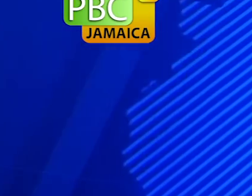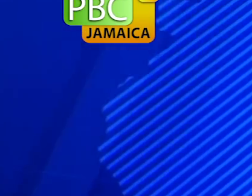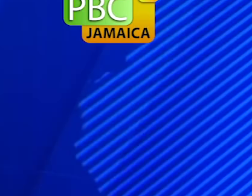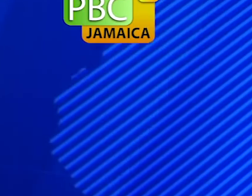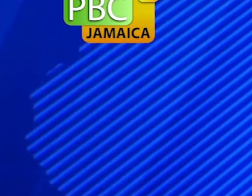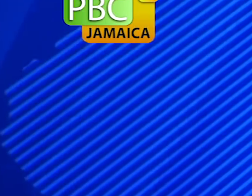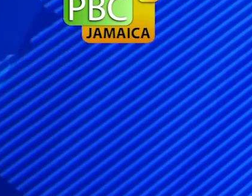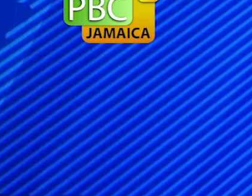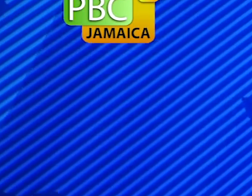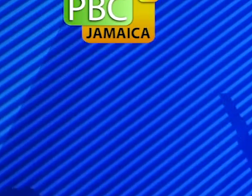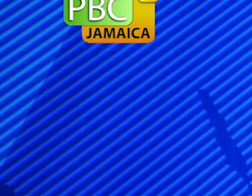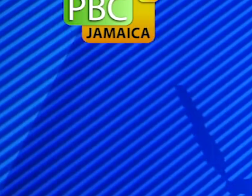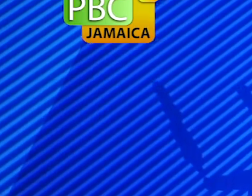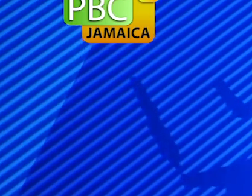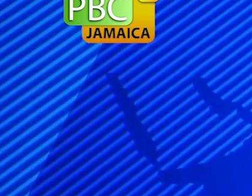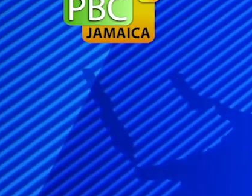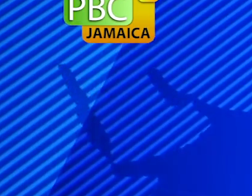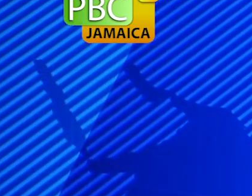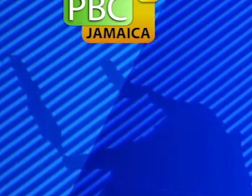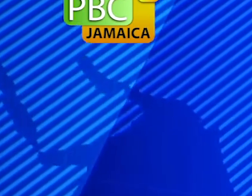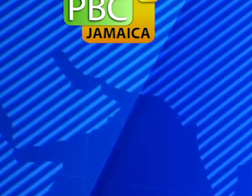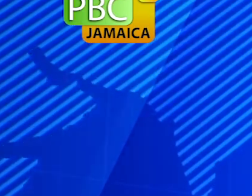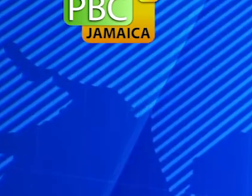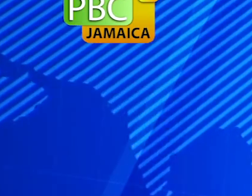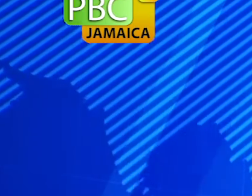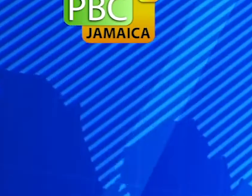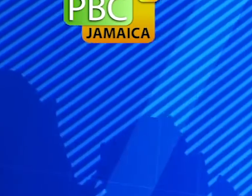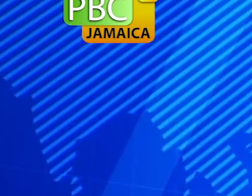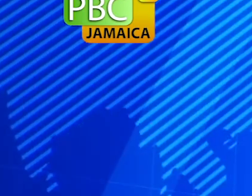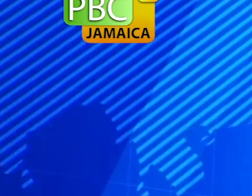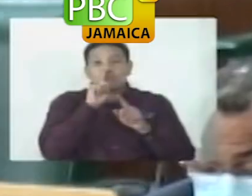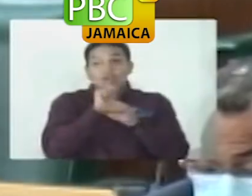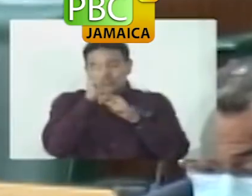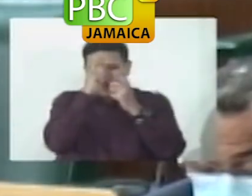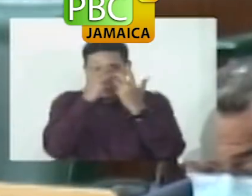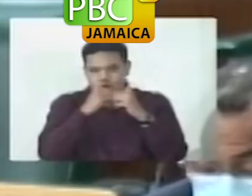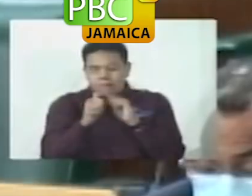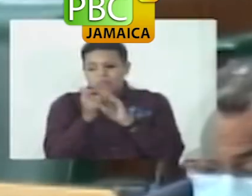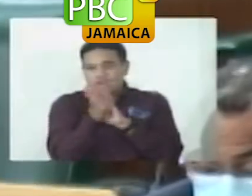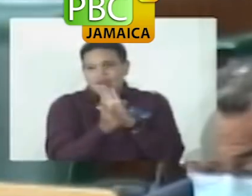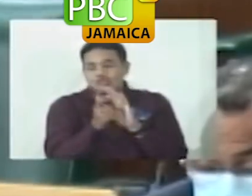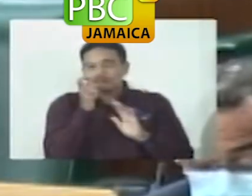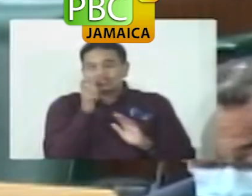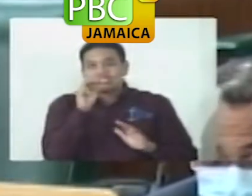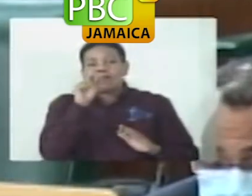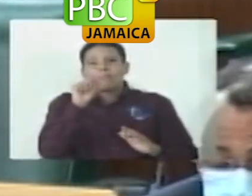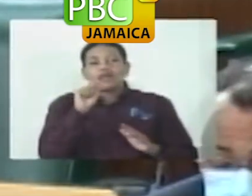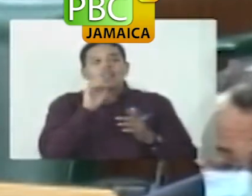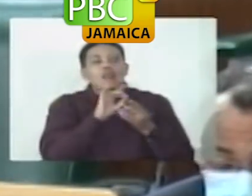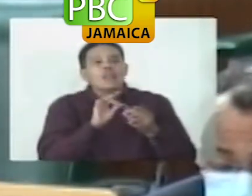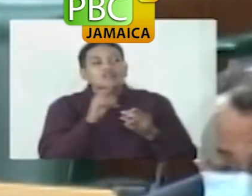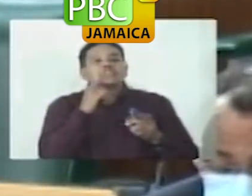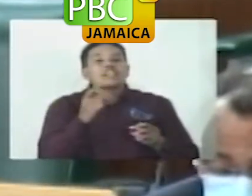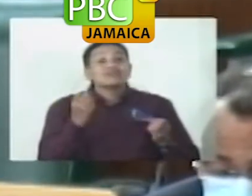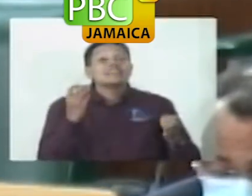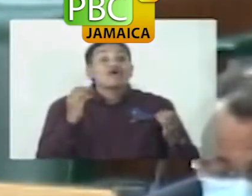required import-export regulations. Marlon Samuels has that story. Recent media reports have indicated that